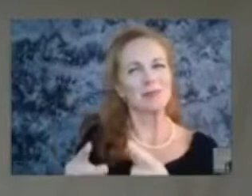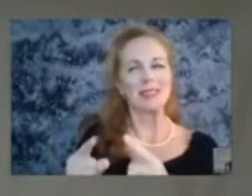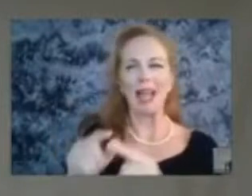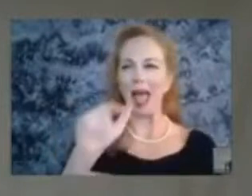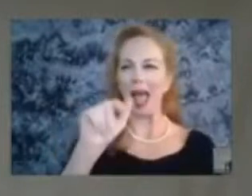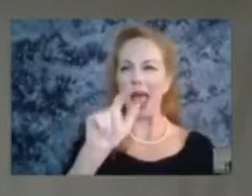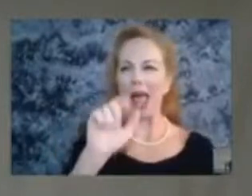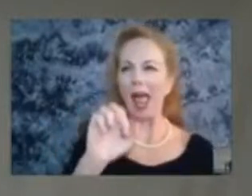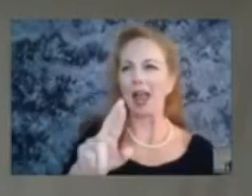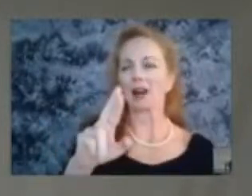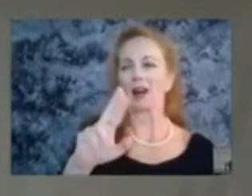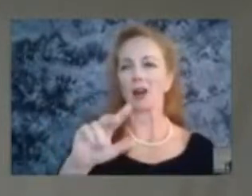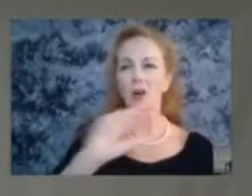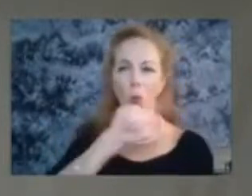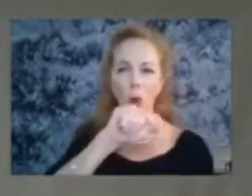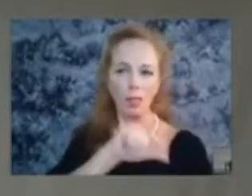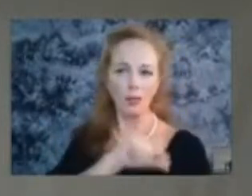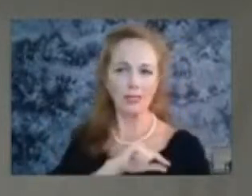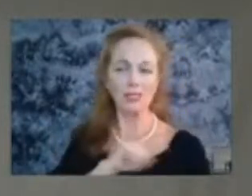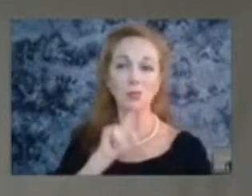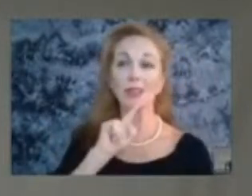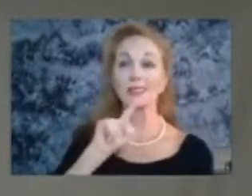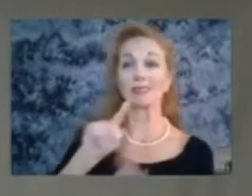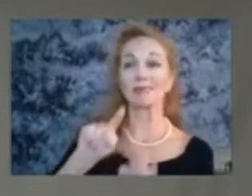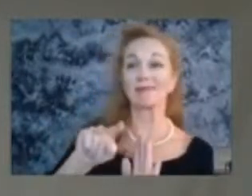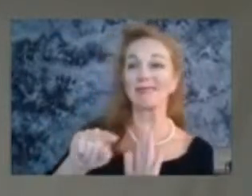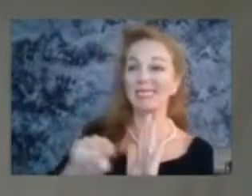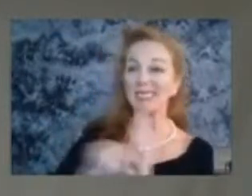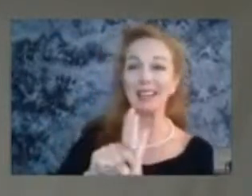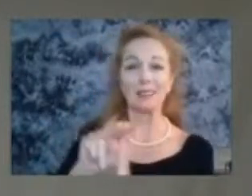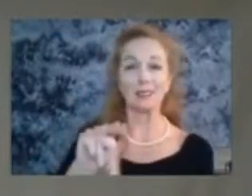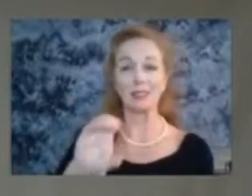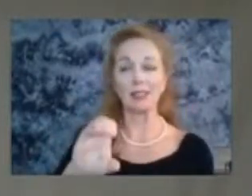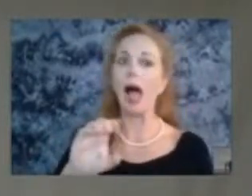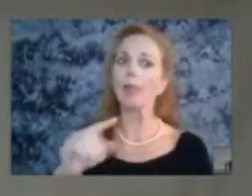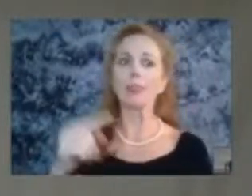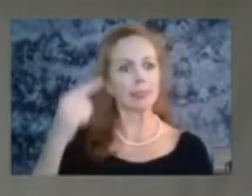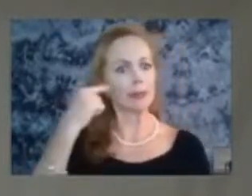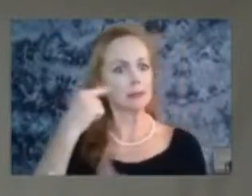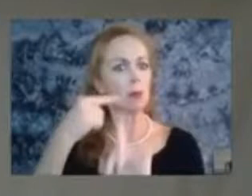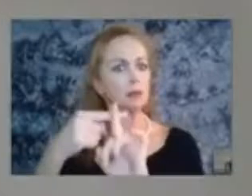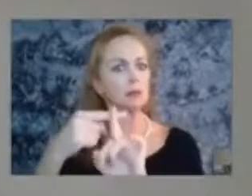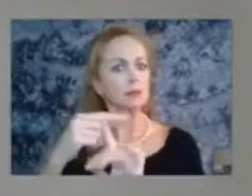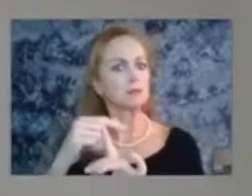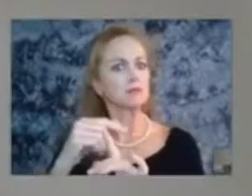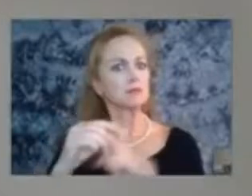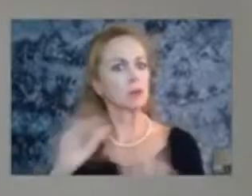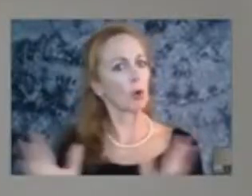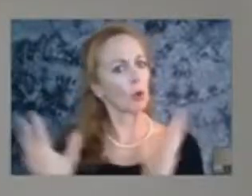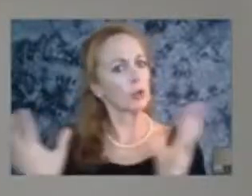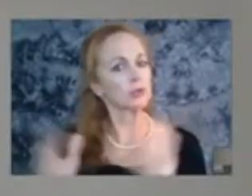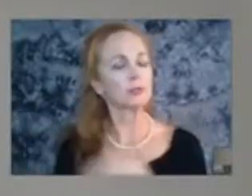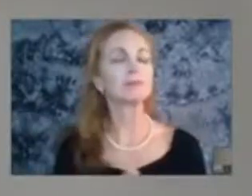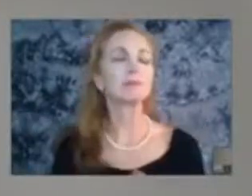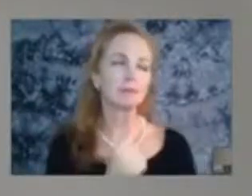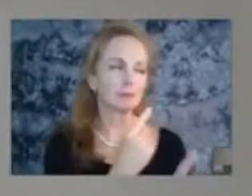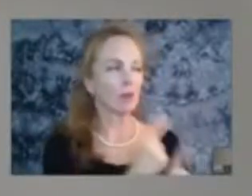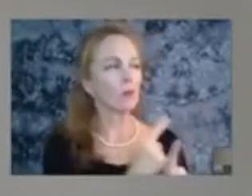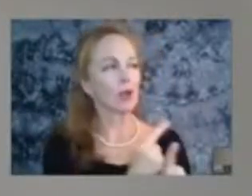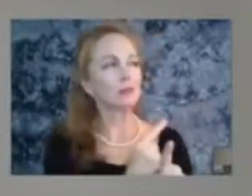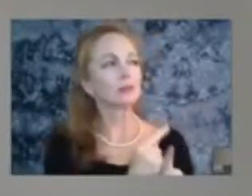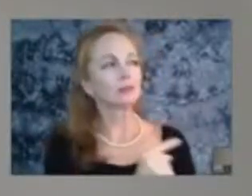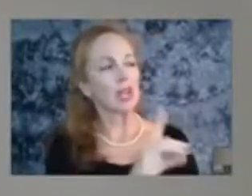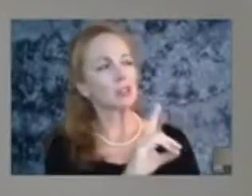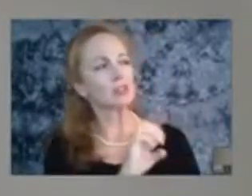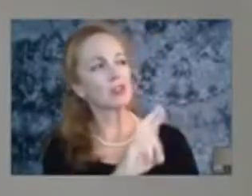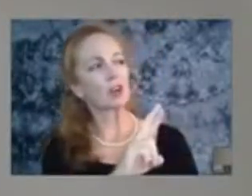this point in North Carolina, and I think that is encouraging. Exactly. Dr. Cohen actually said yesterday, and it was just happened,